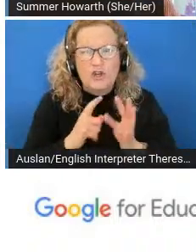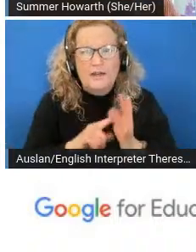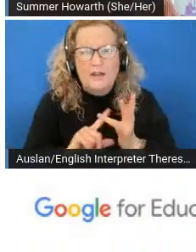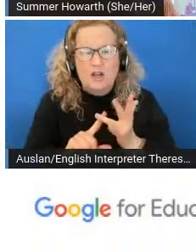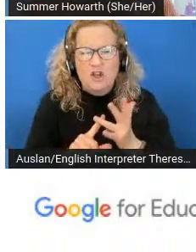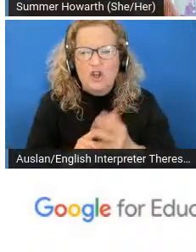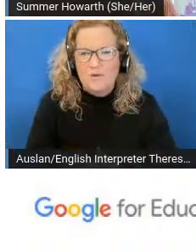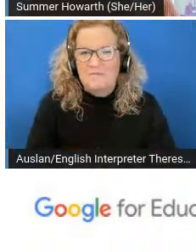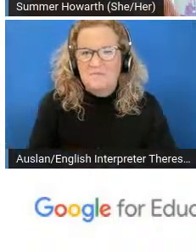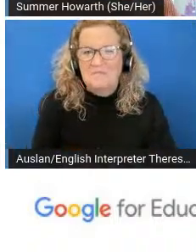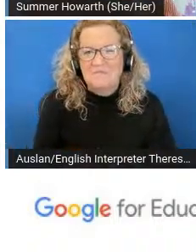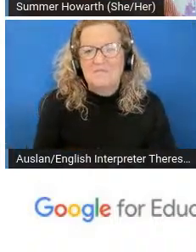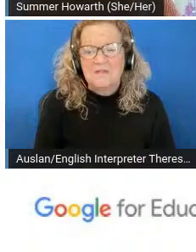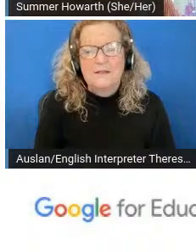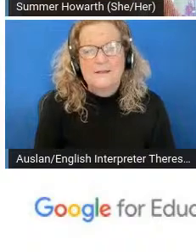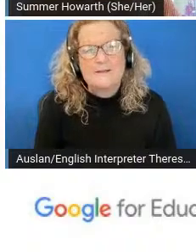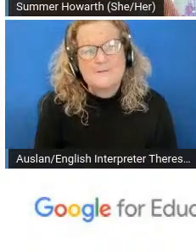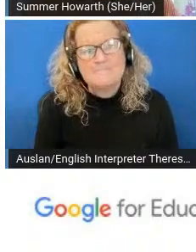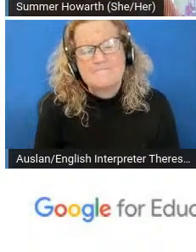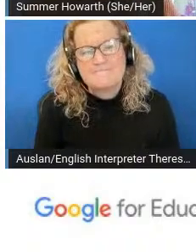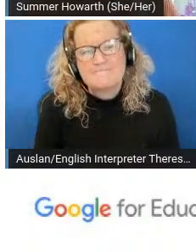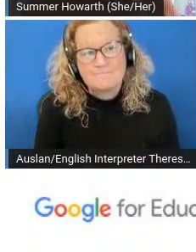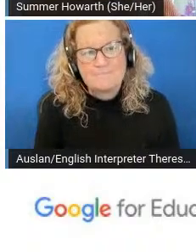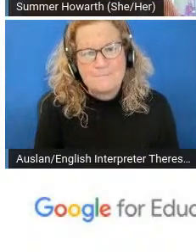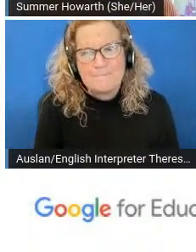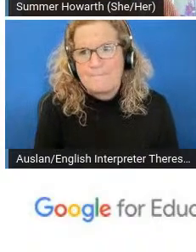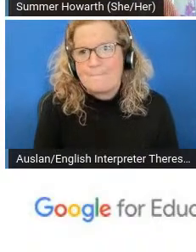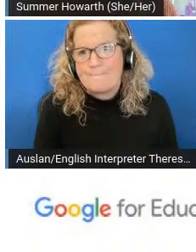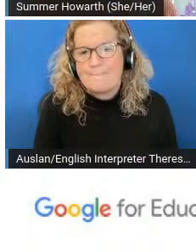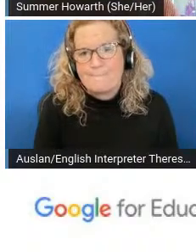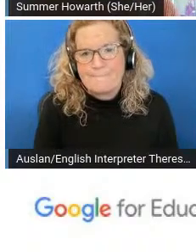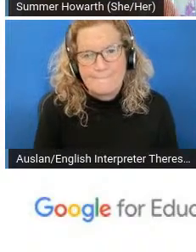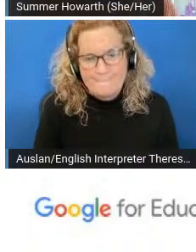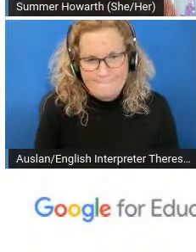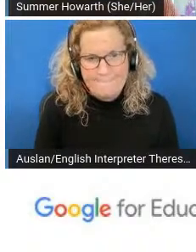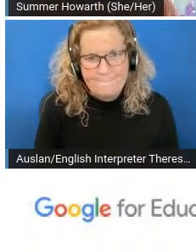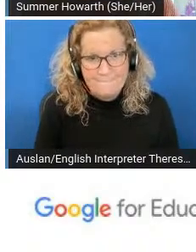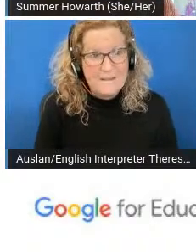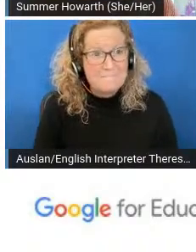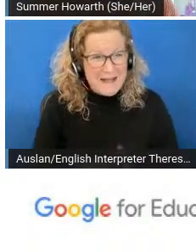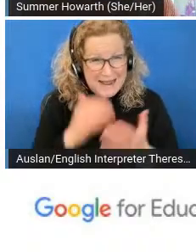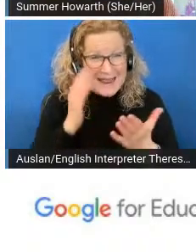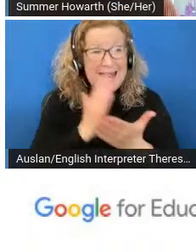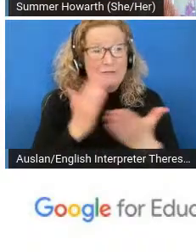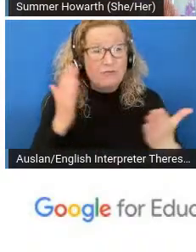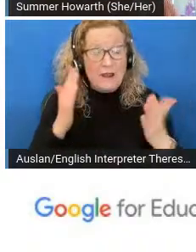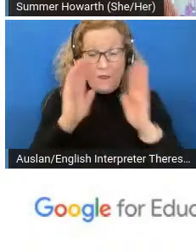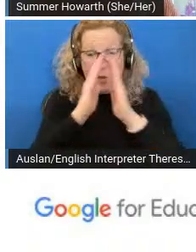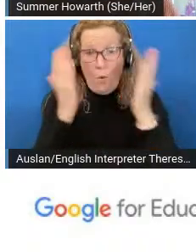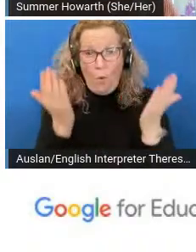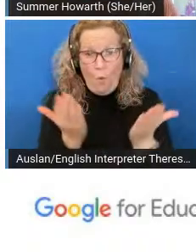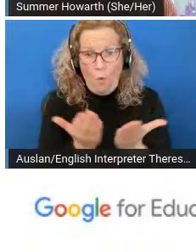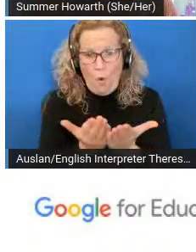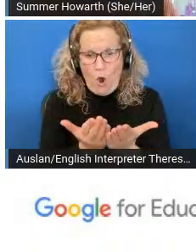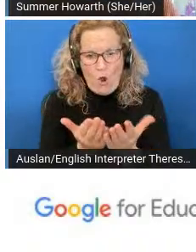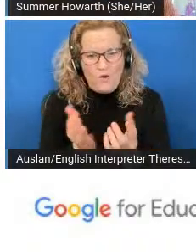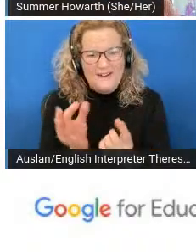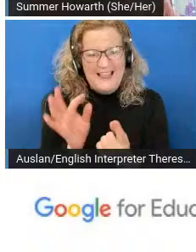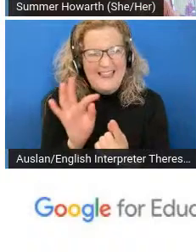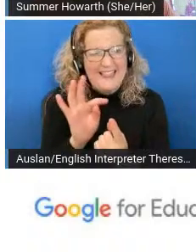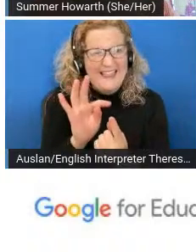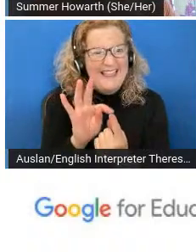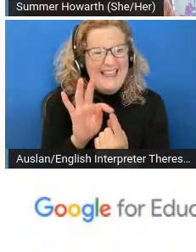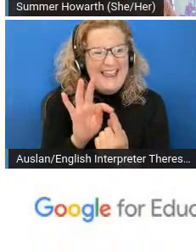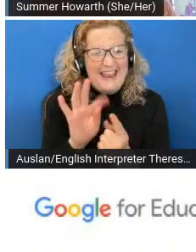Good. Let's go. So literally the world at our fingertips. And the whole point of having the portfolios